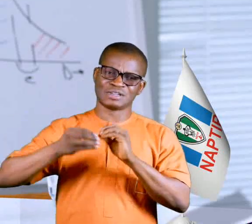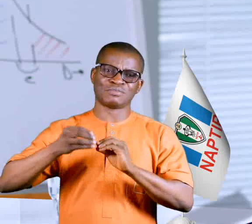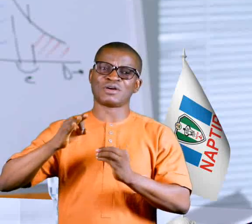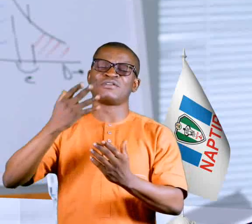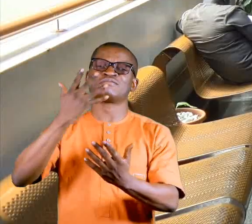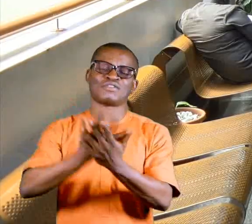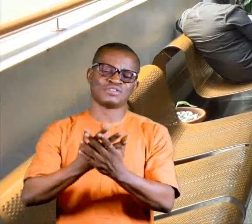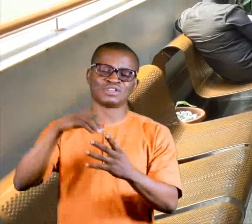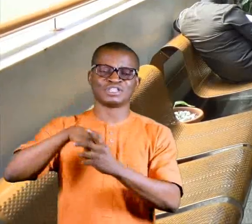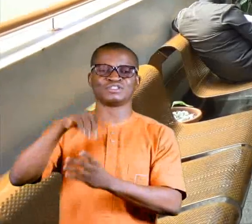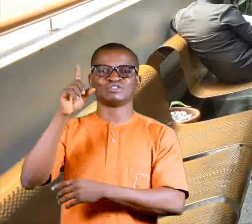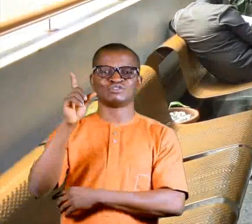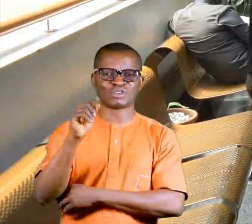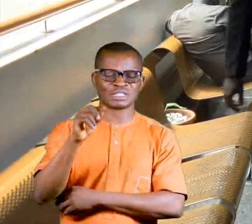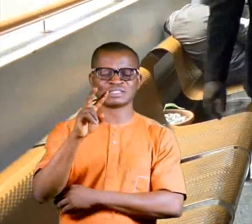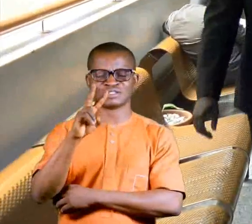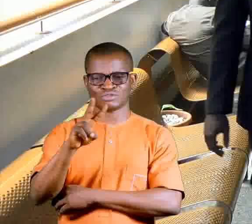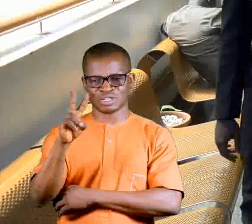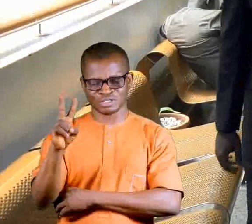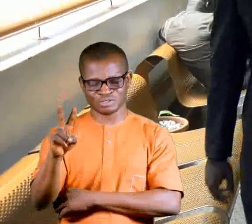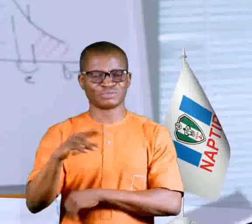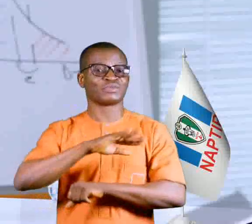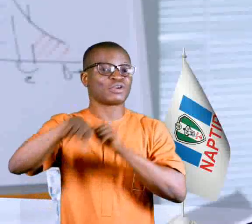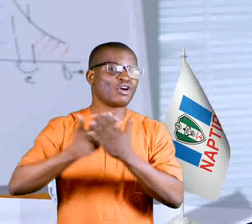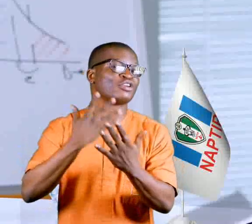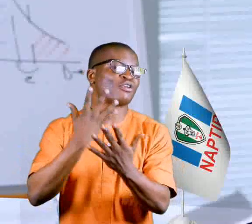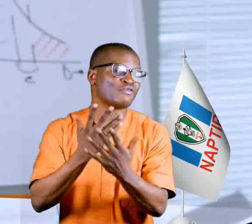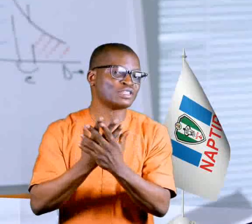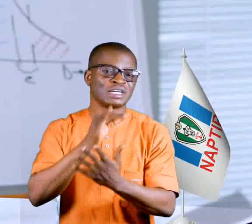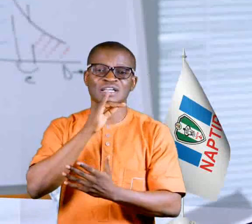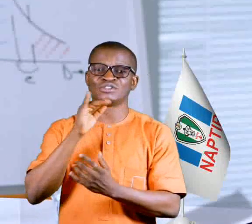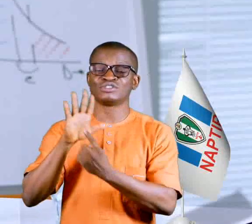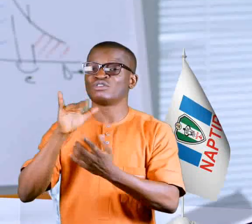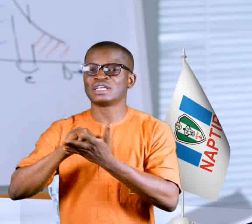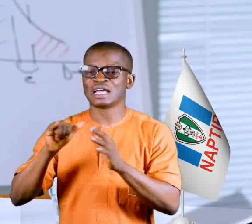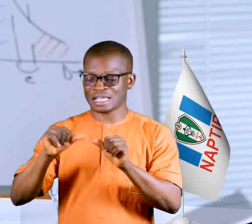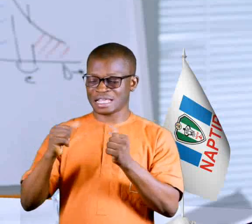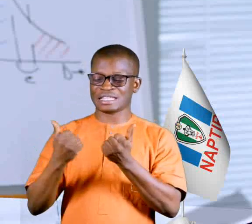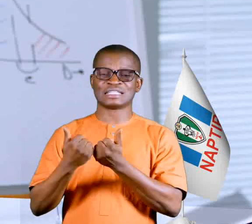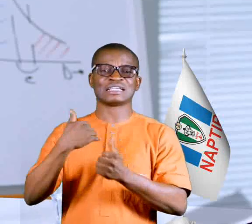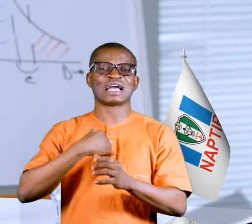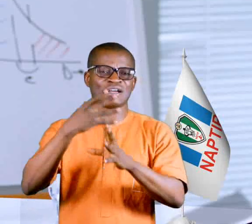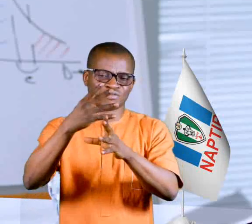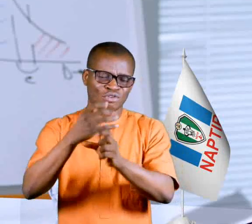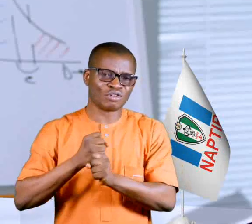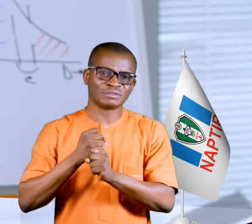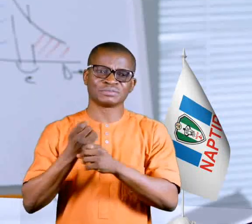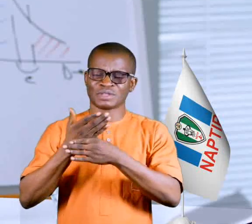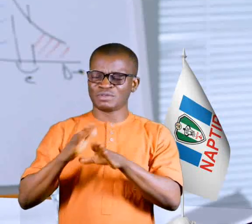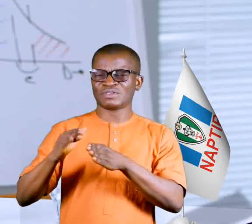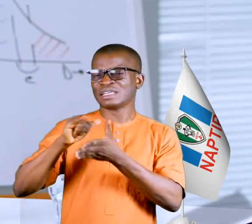of the agency in 2022. All the convictions that the agency has